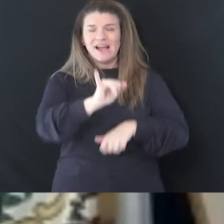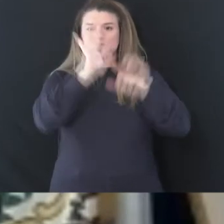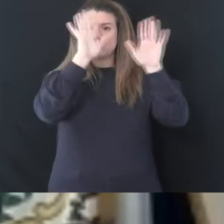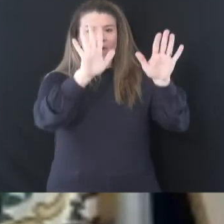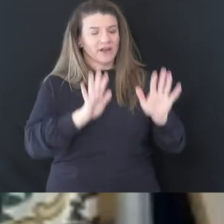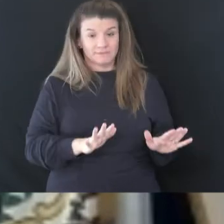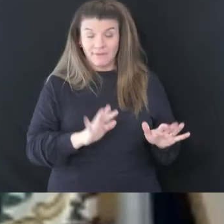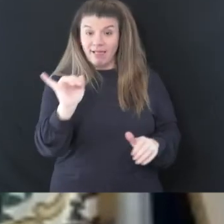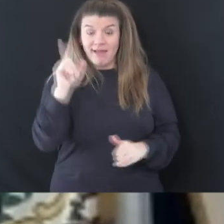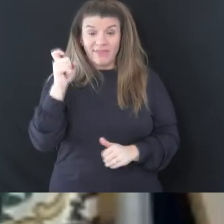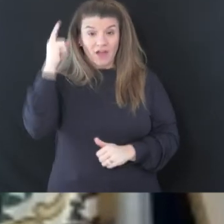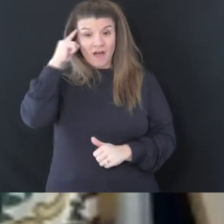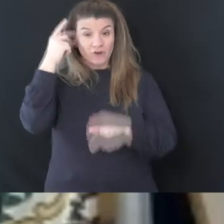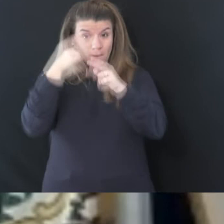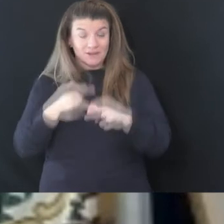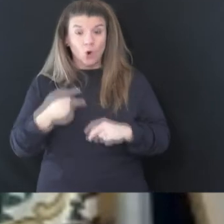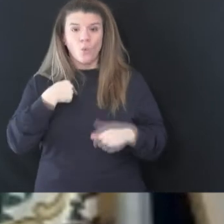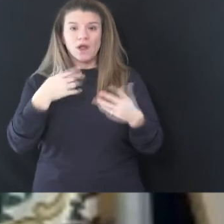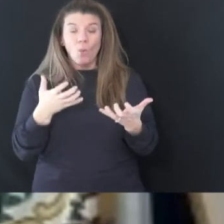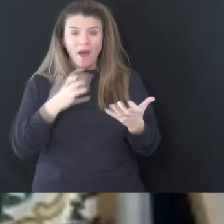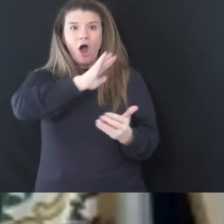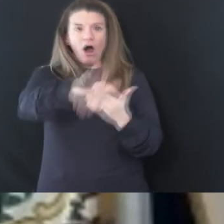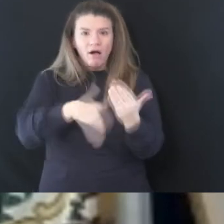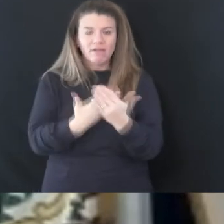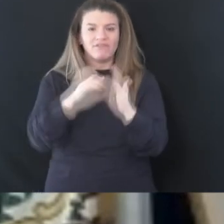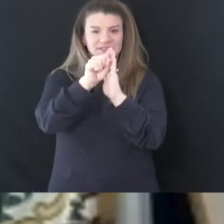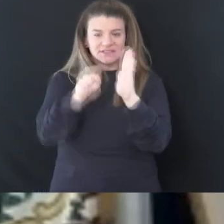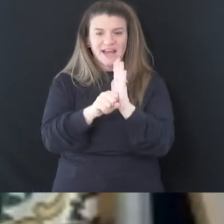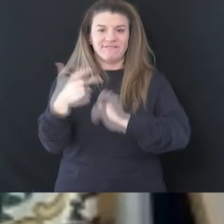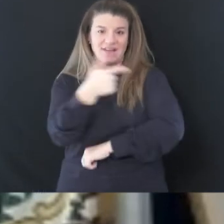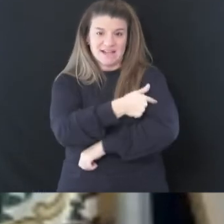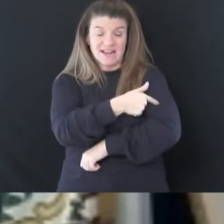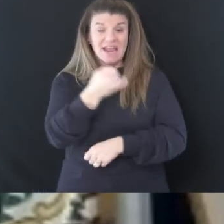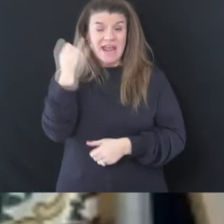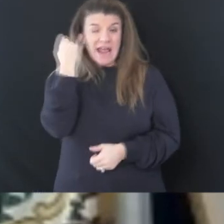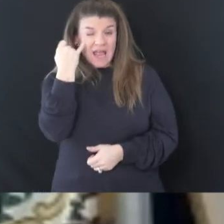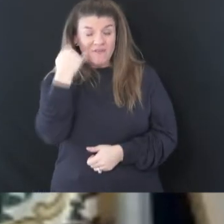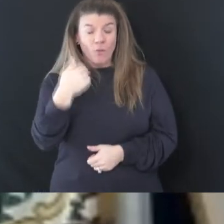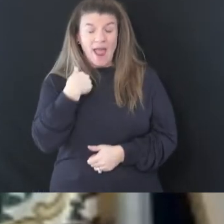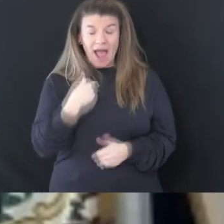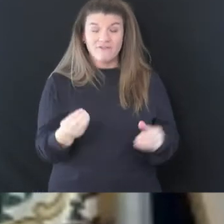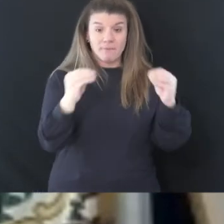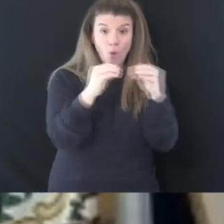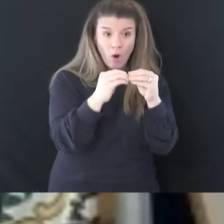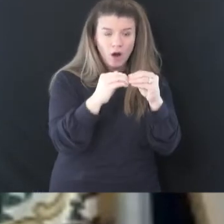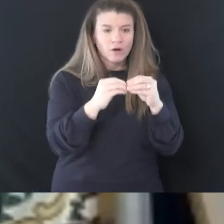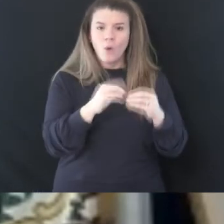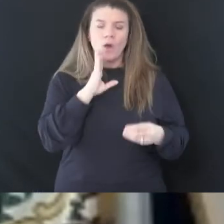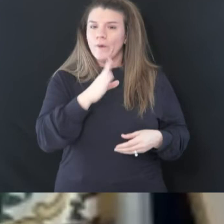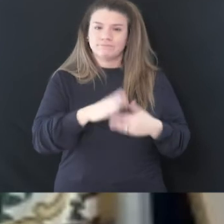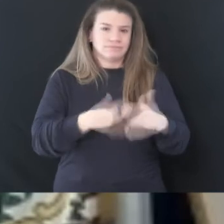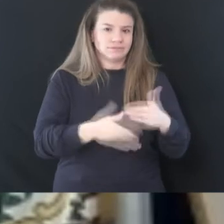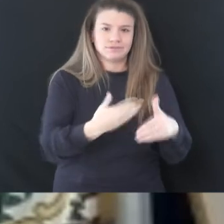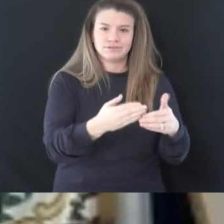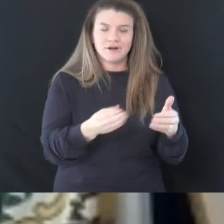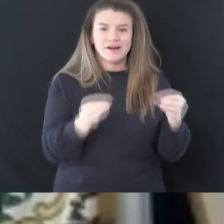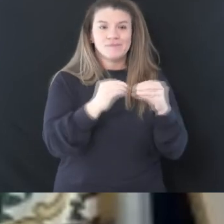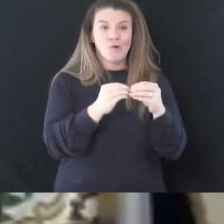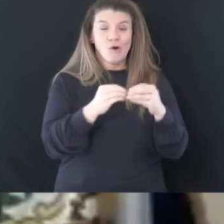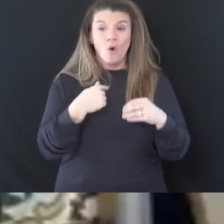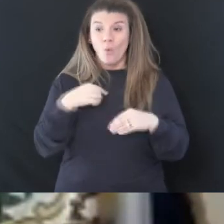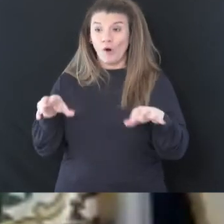governor said, we want everybody vaccinated. If we had more vaccine, we could move quicker. We are doing everything